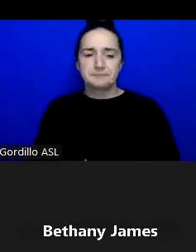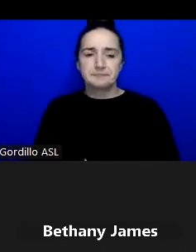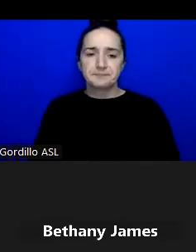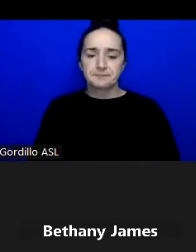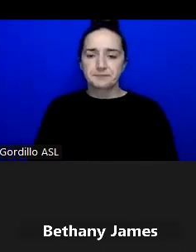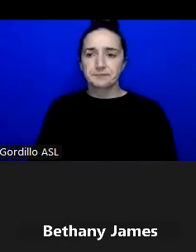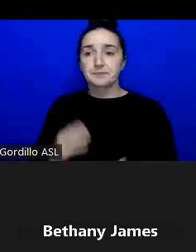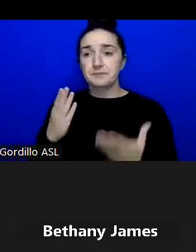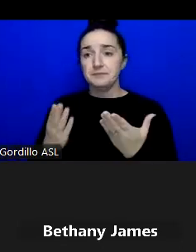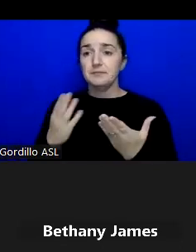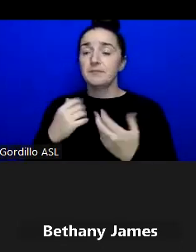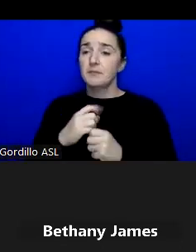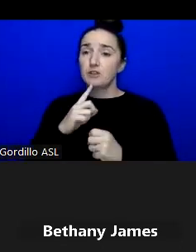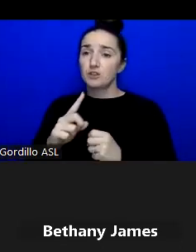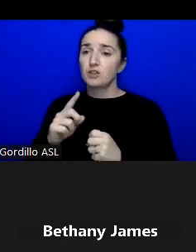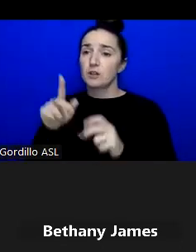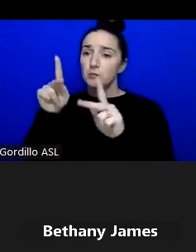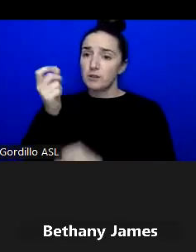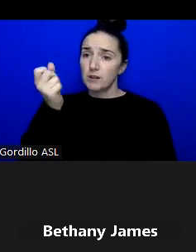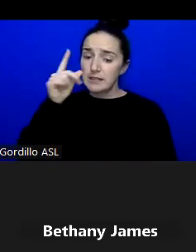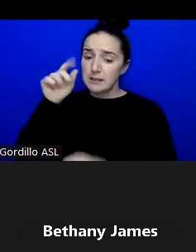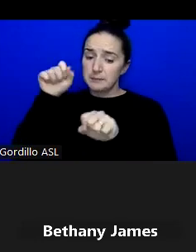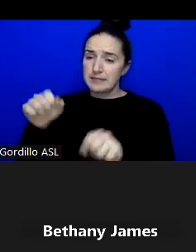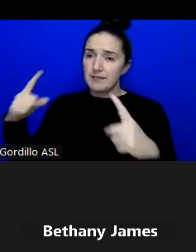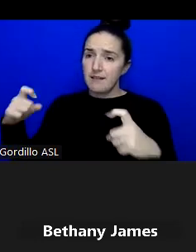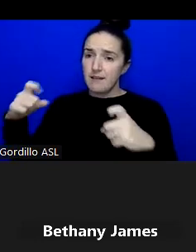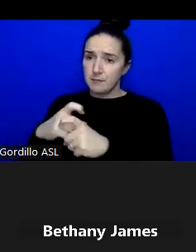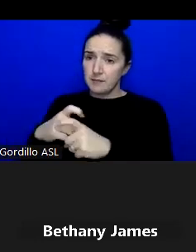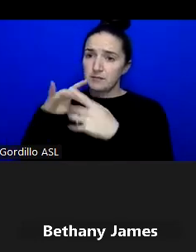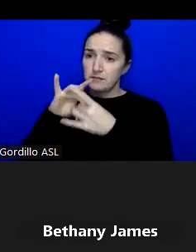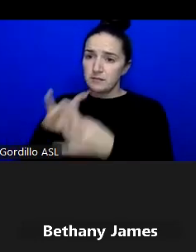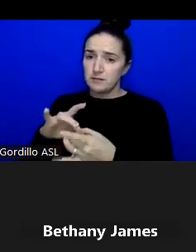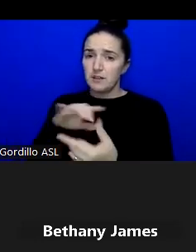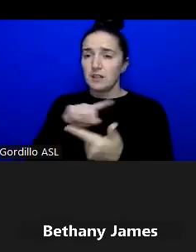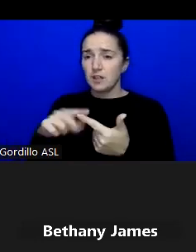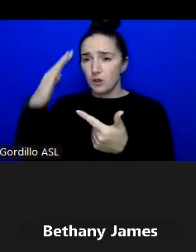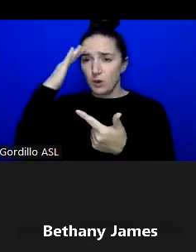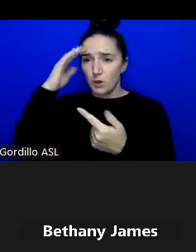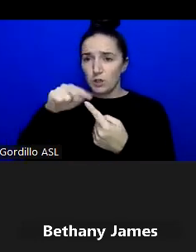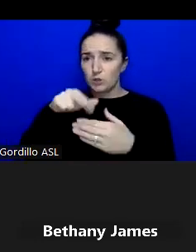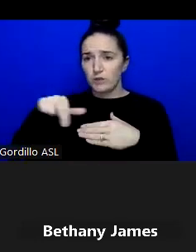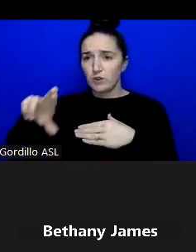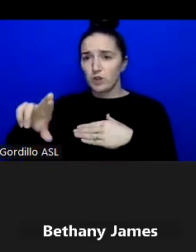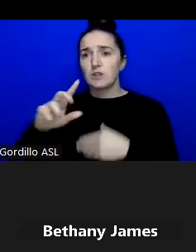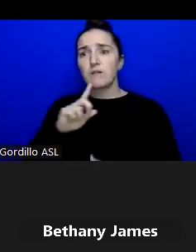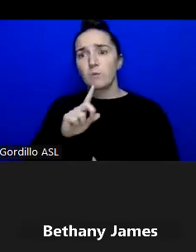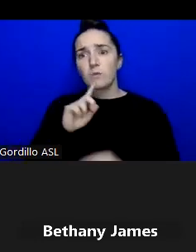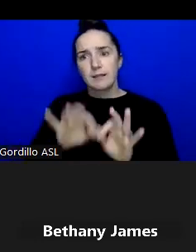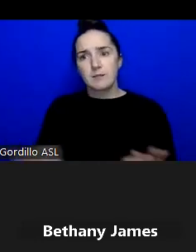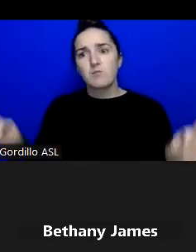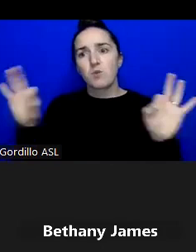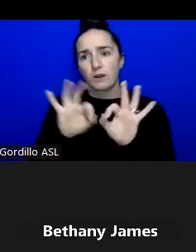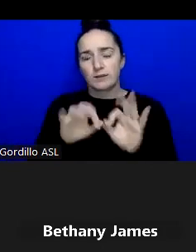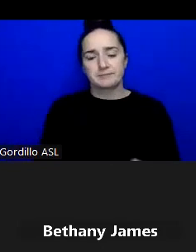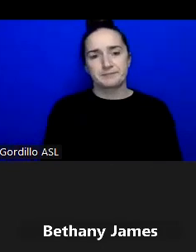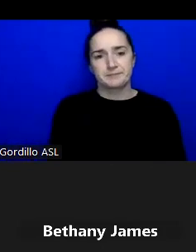these potential complications that could be going on and knows when to refer is really, really important. When we think about